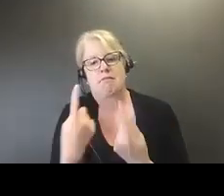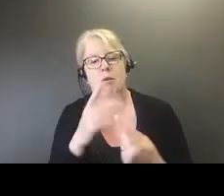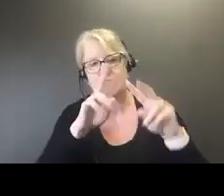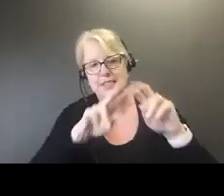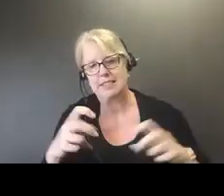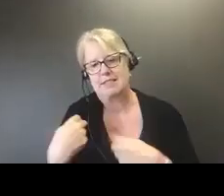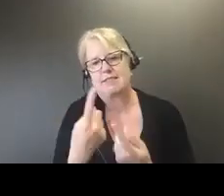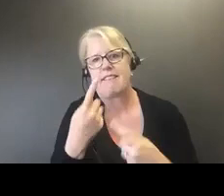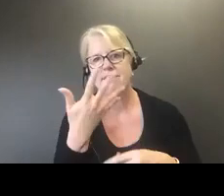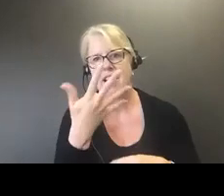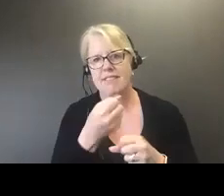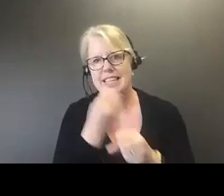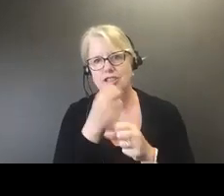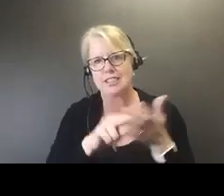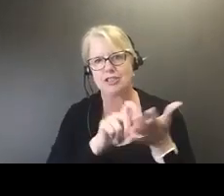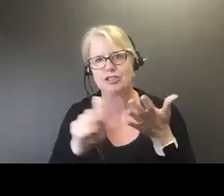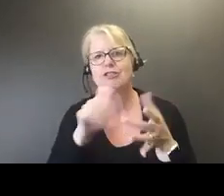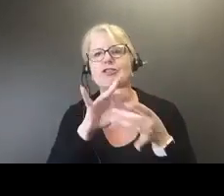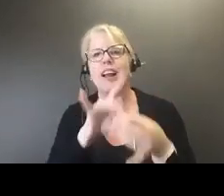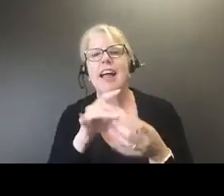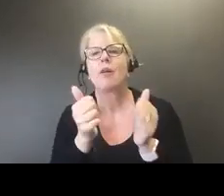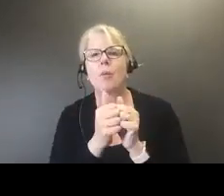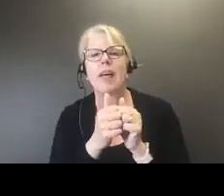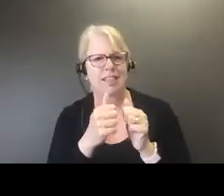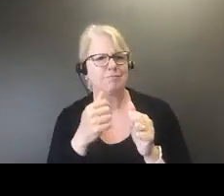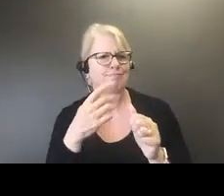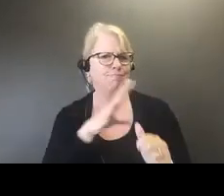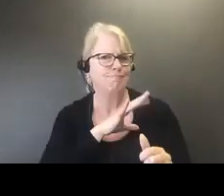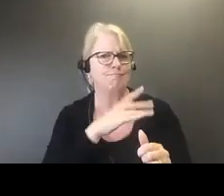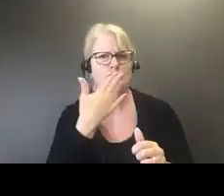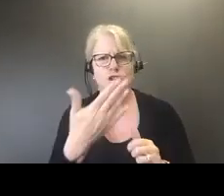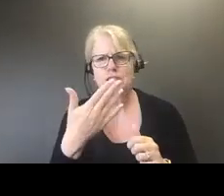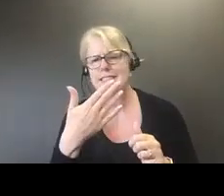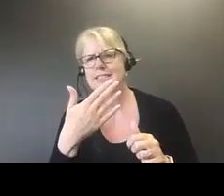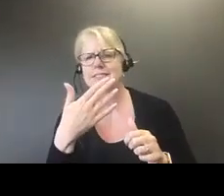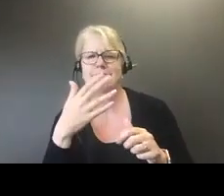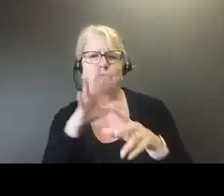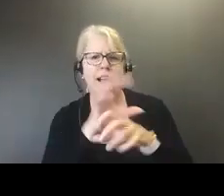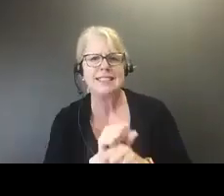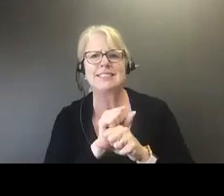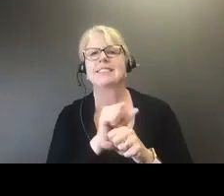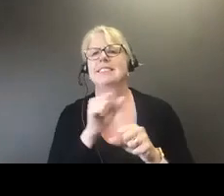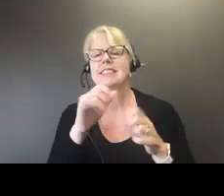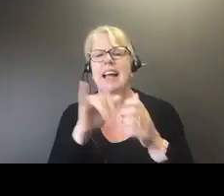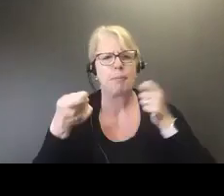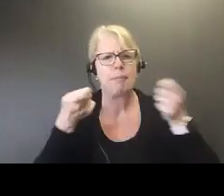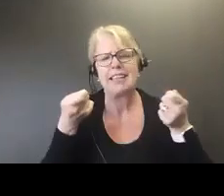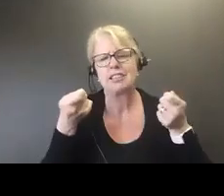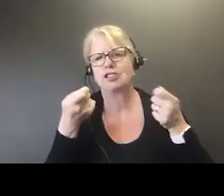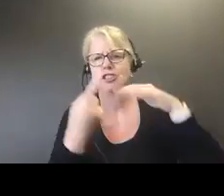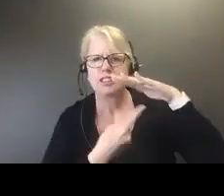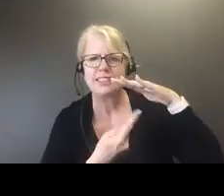of literature around promising practices, around managing social isolation and loneliness in